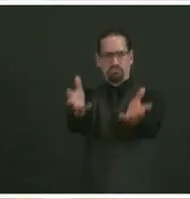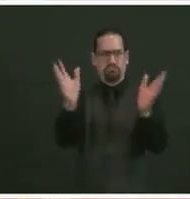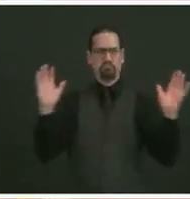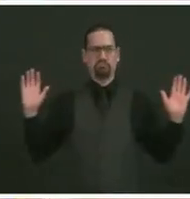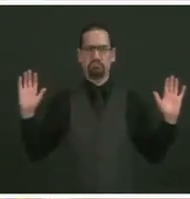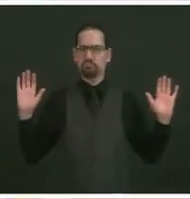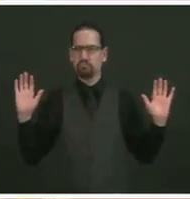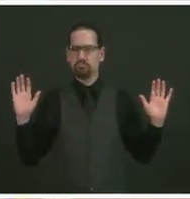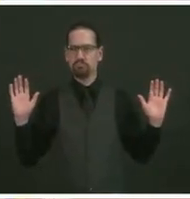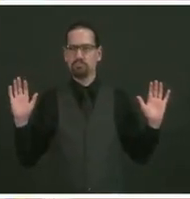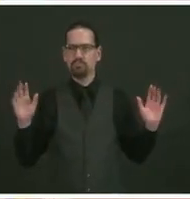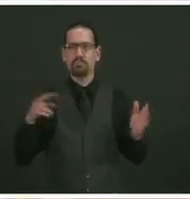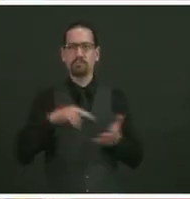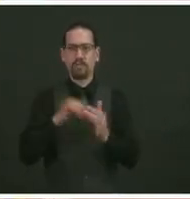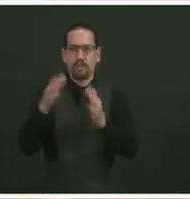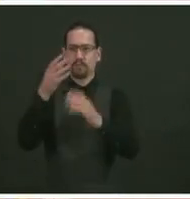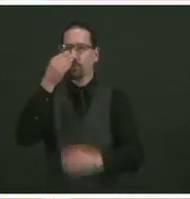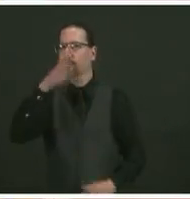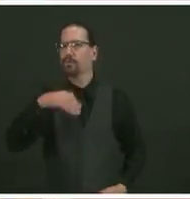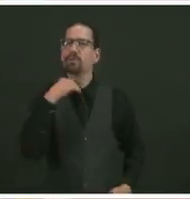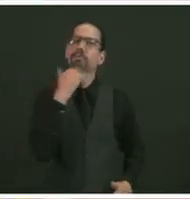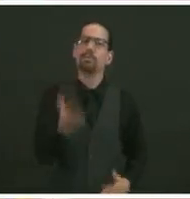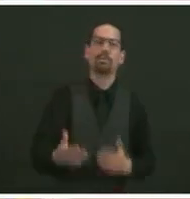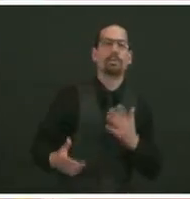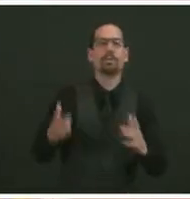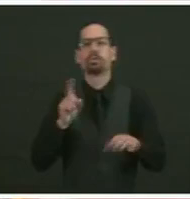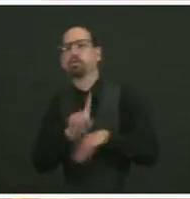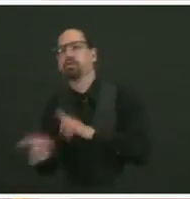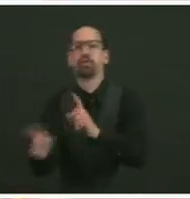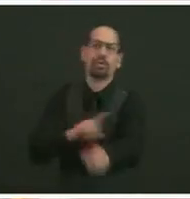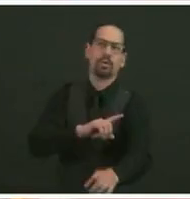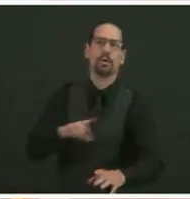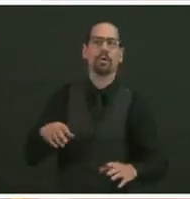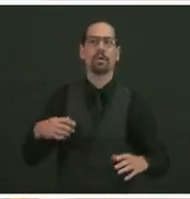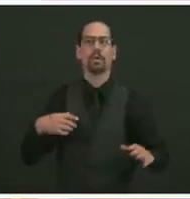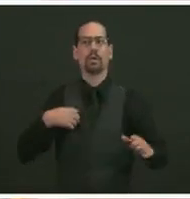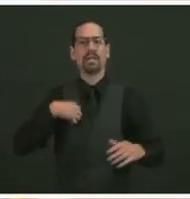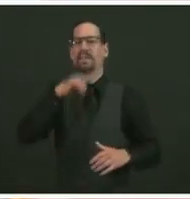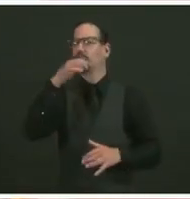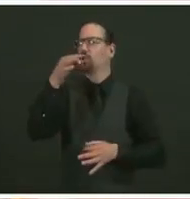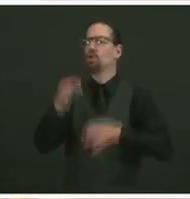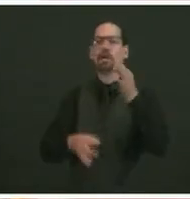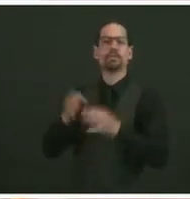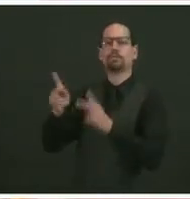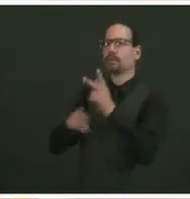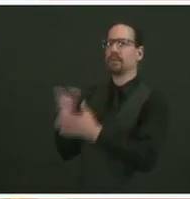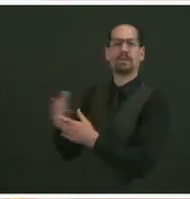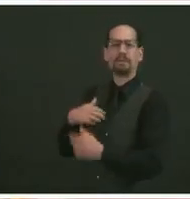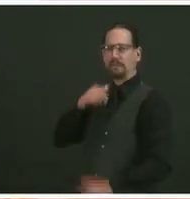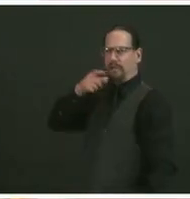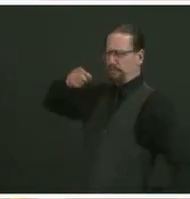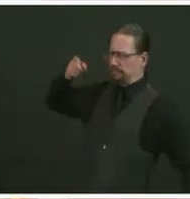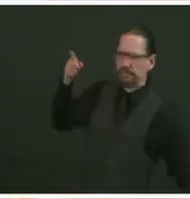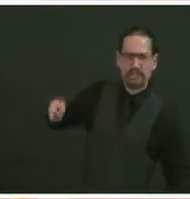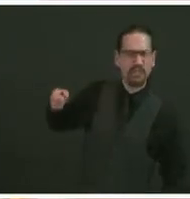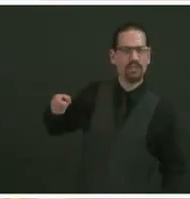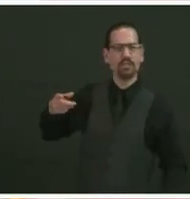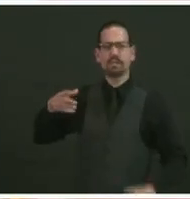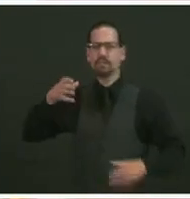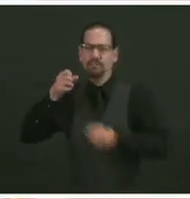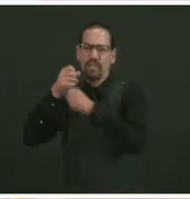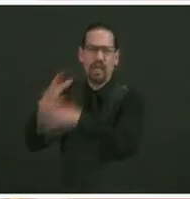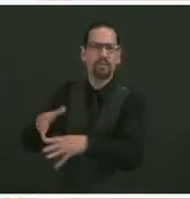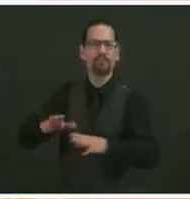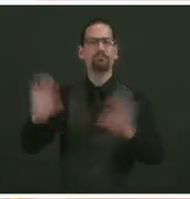role modeling in a polite way. I'm not judging others. I'm not yelling at people, nor am I encouraging anyone to. And I think it's just important to be